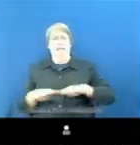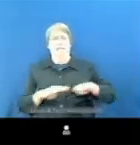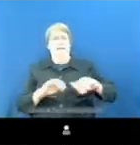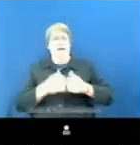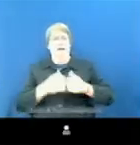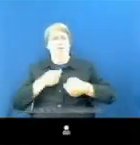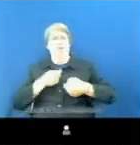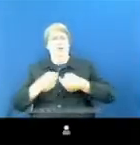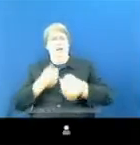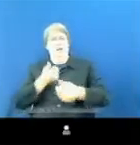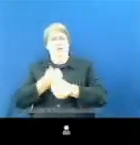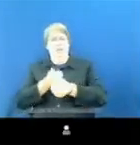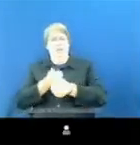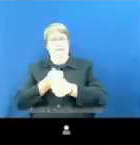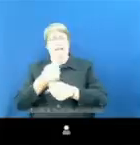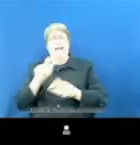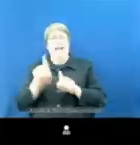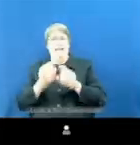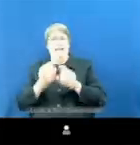There are